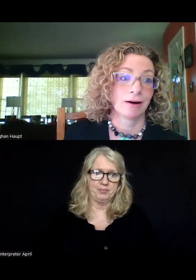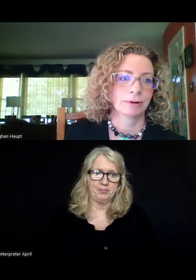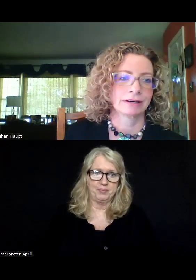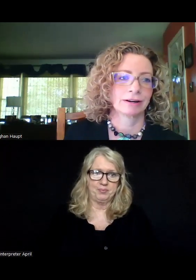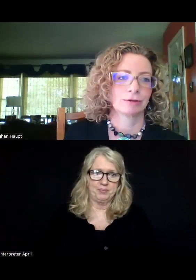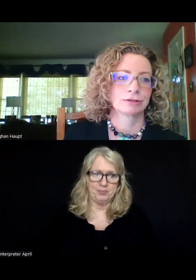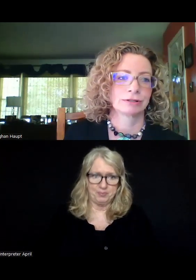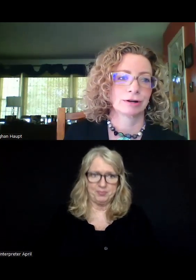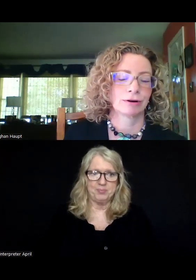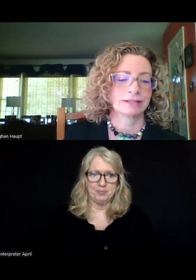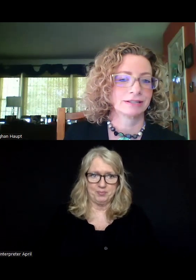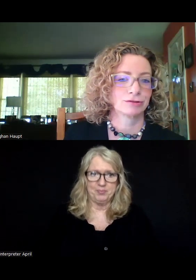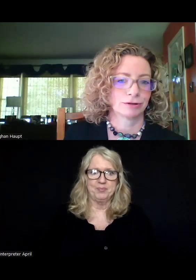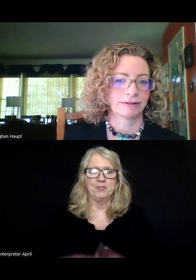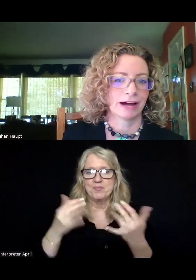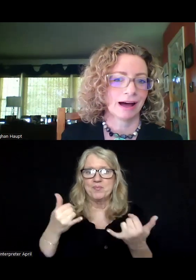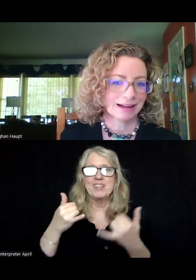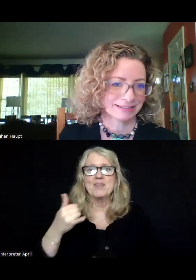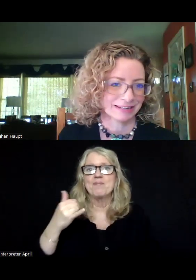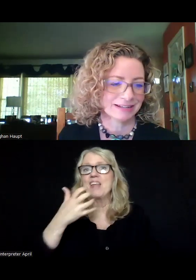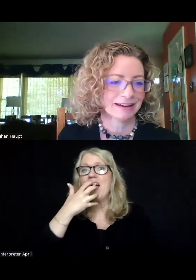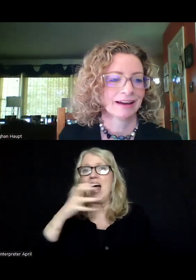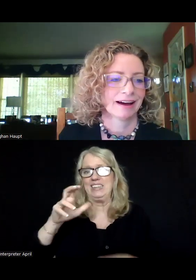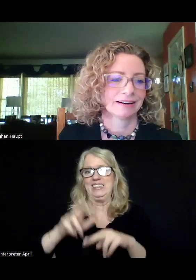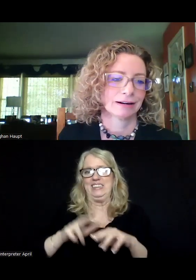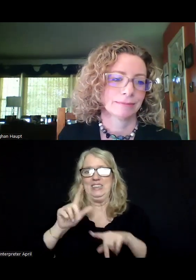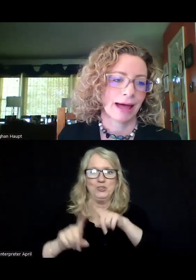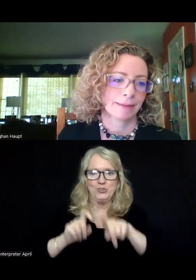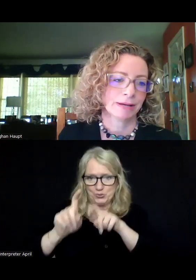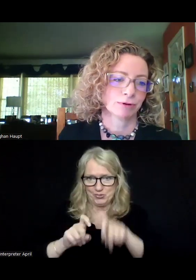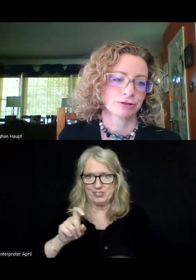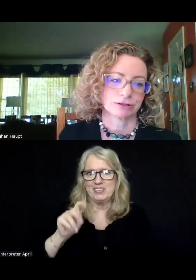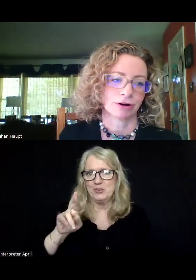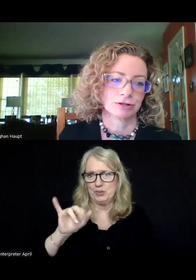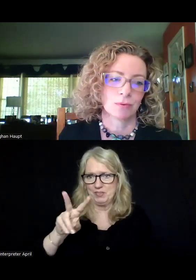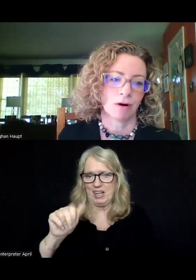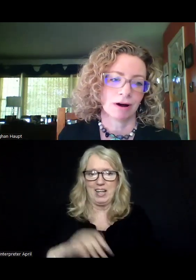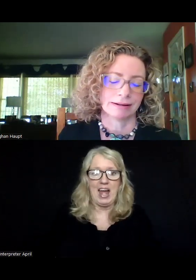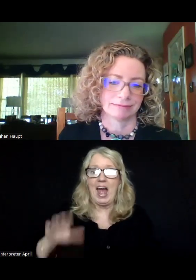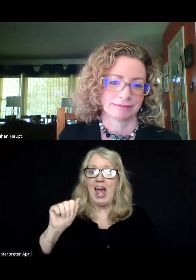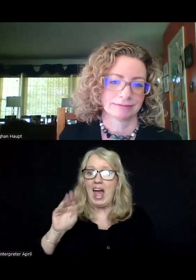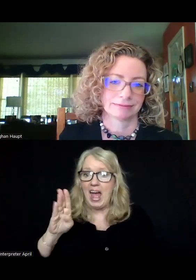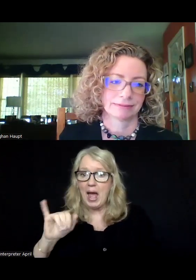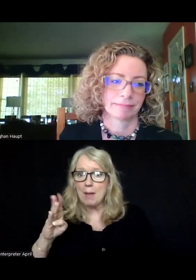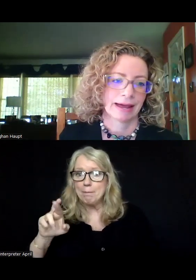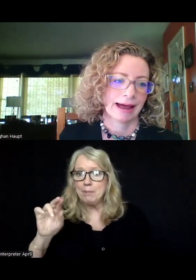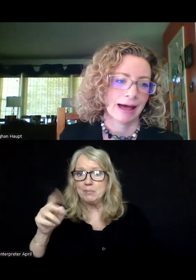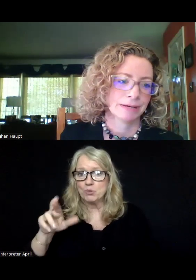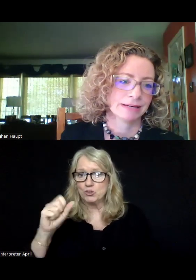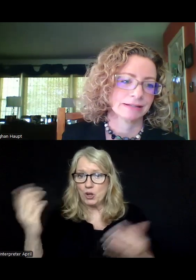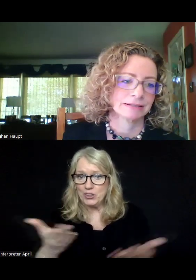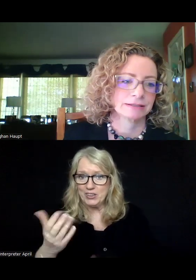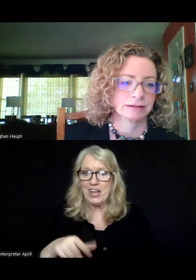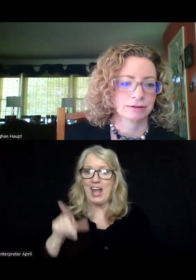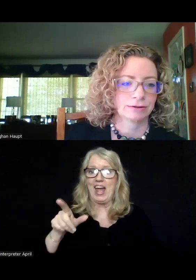And now we're going to go to the crisis trivia hot seat. Abby Bridgers, are you on?